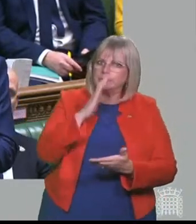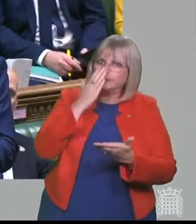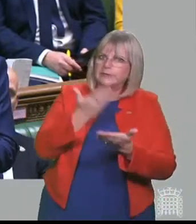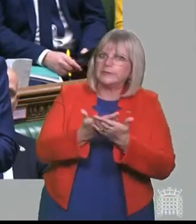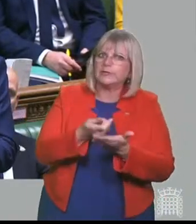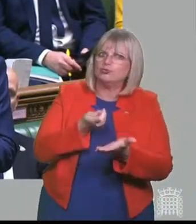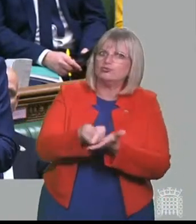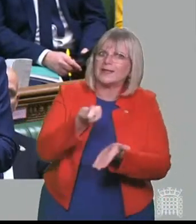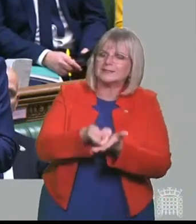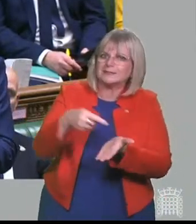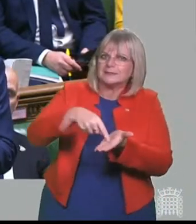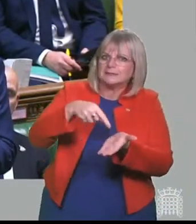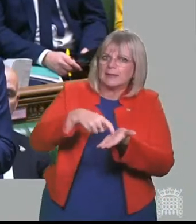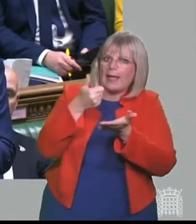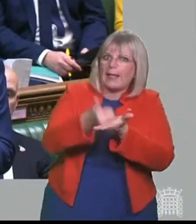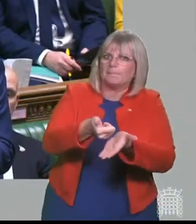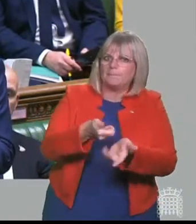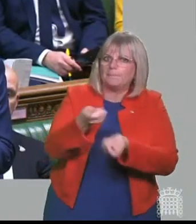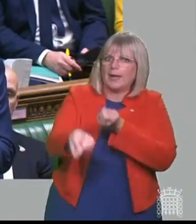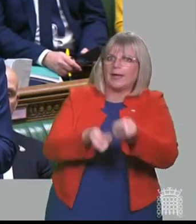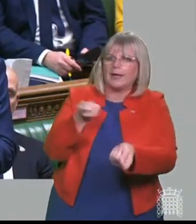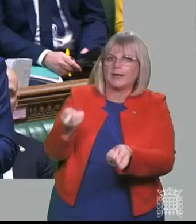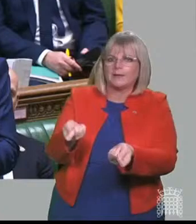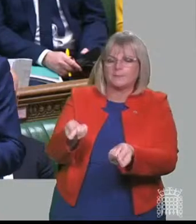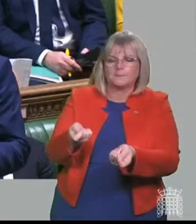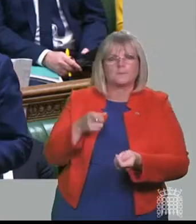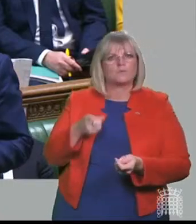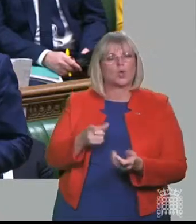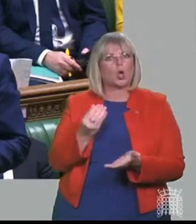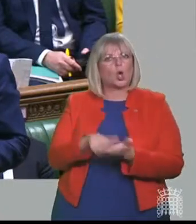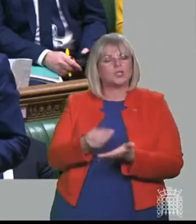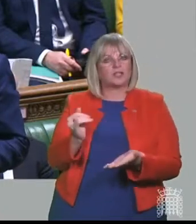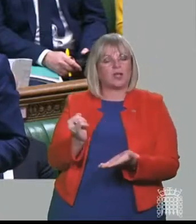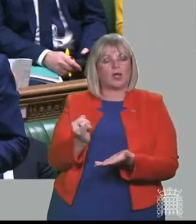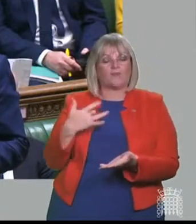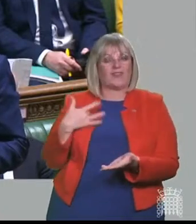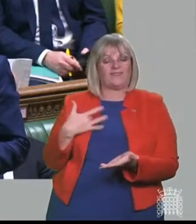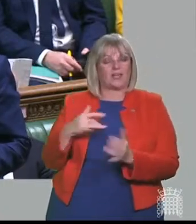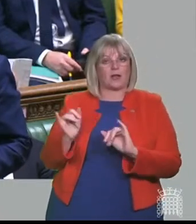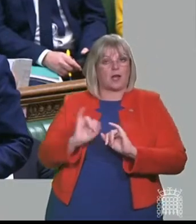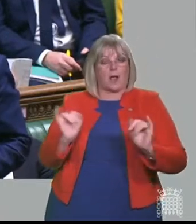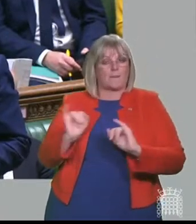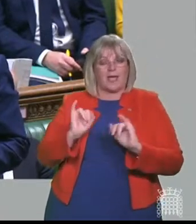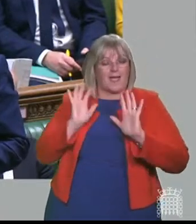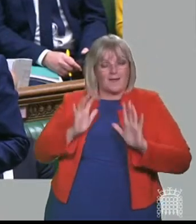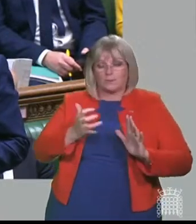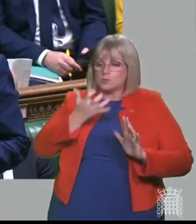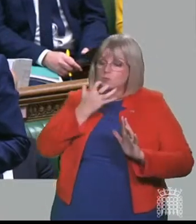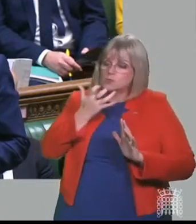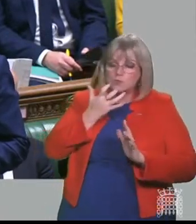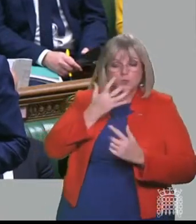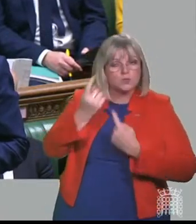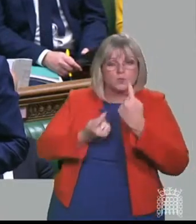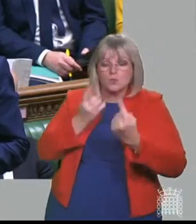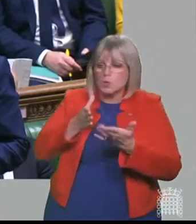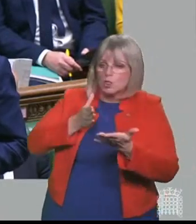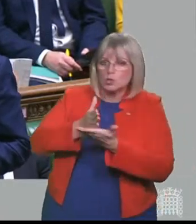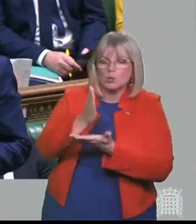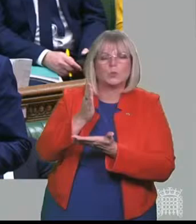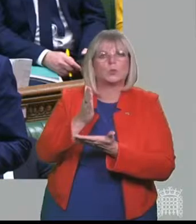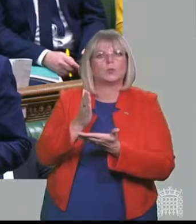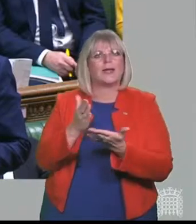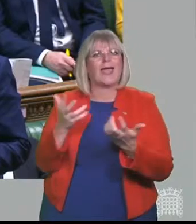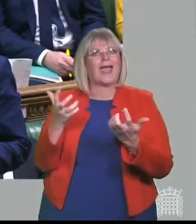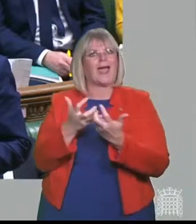has created and the permanent austerity of the cost of living nightmare that people are having to endure. And the way out of that for us is through independence